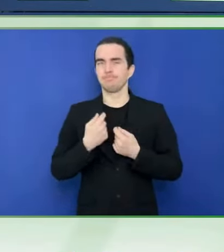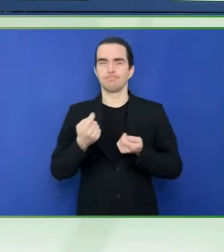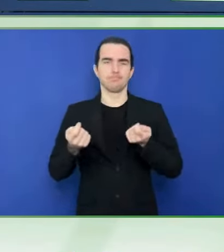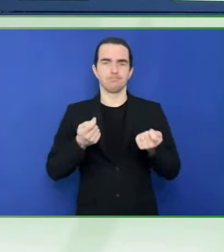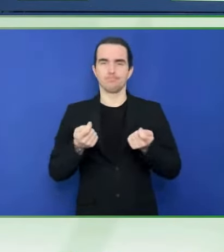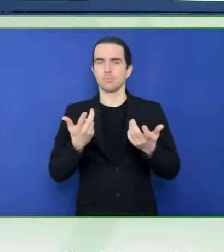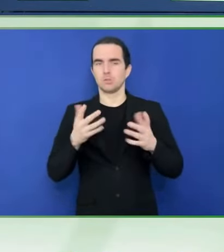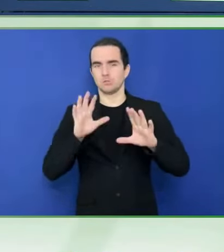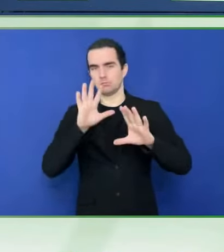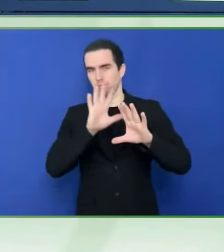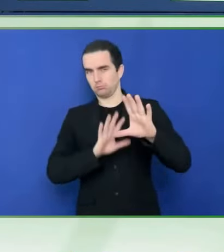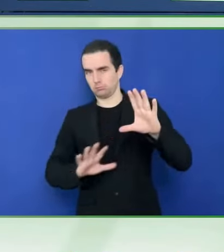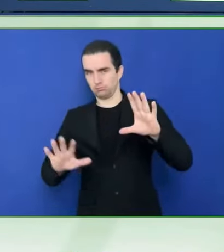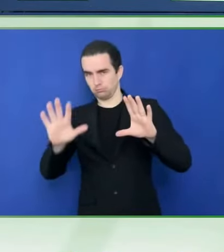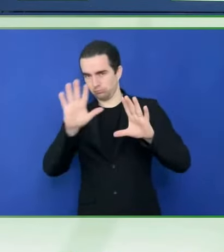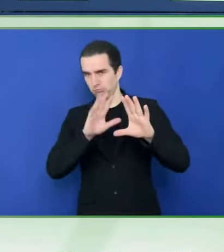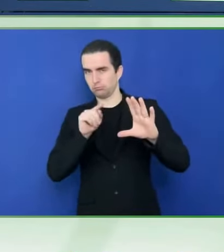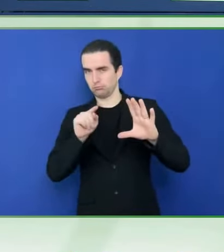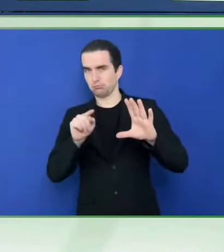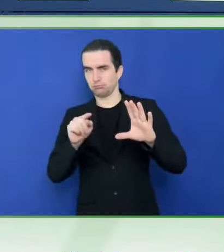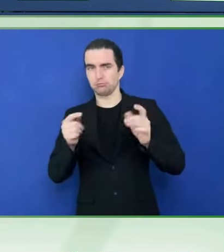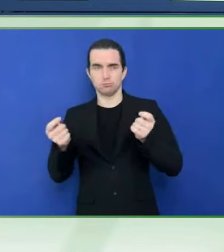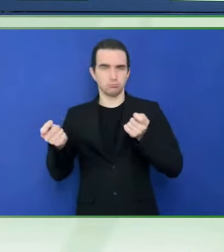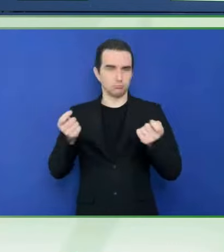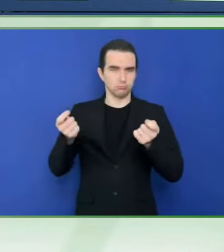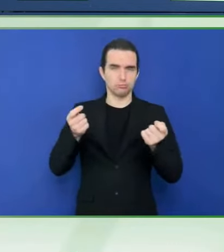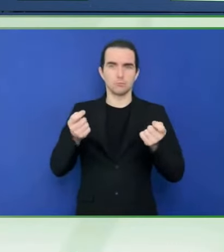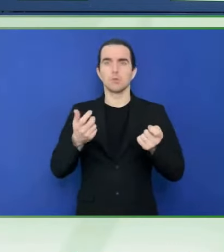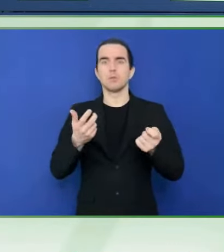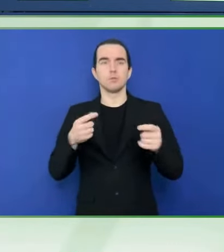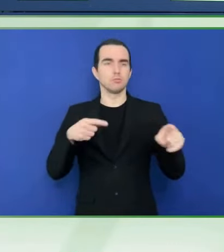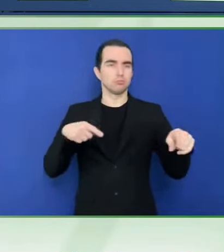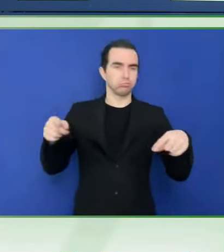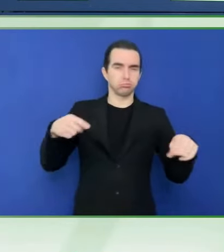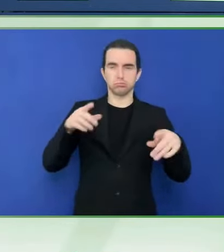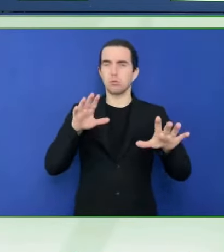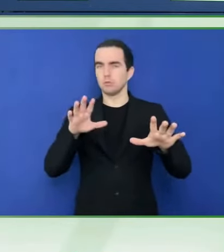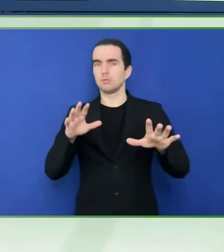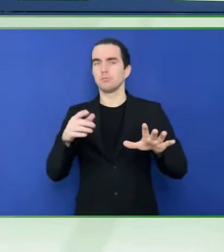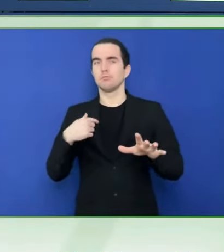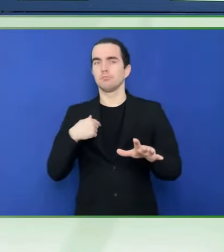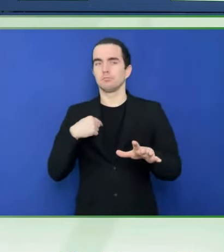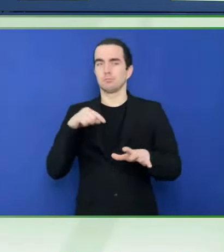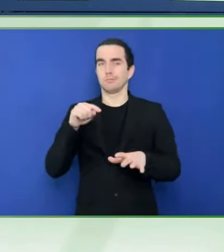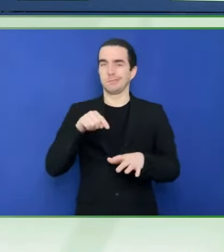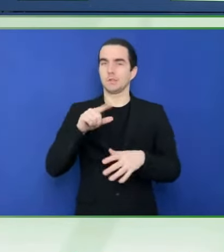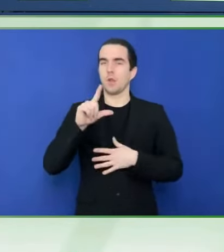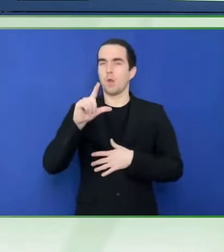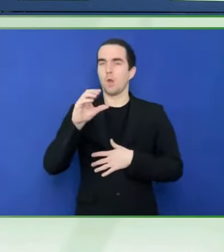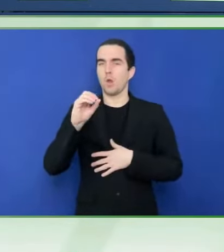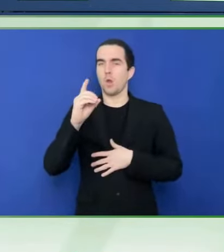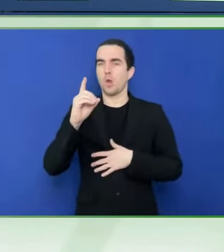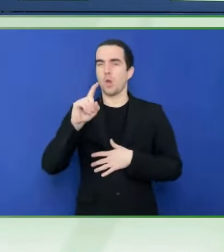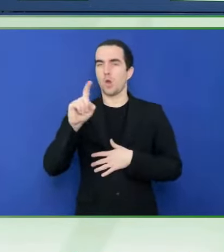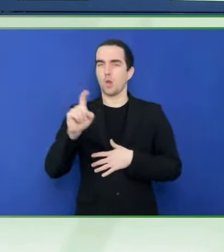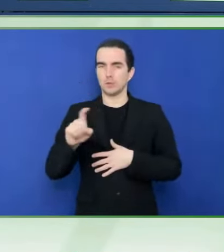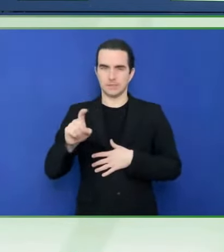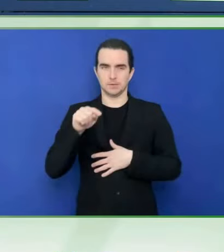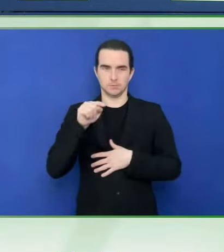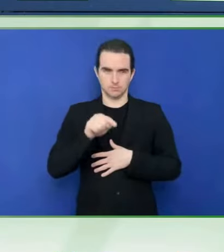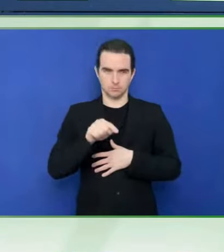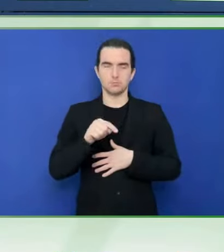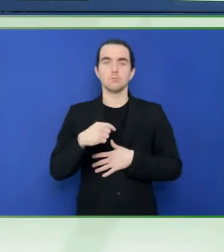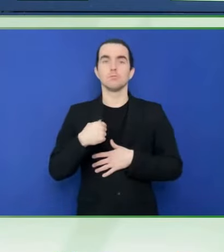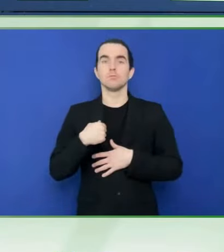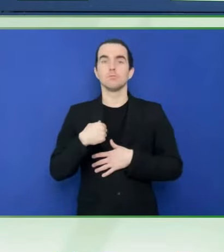Poznań. We are a very modern orientated company. Our focus